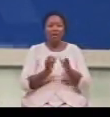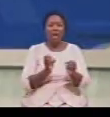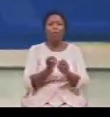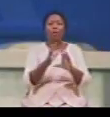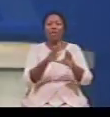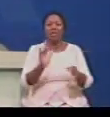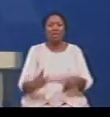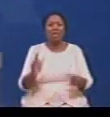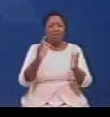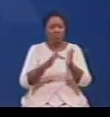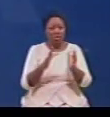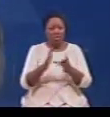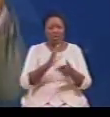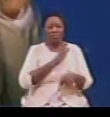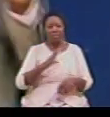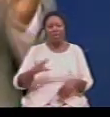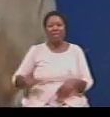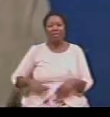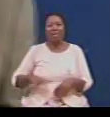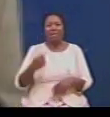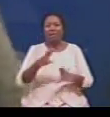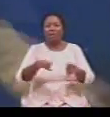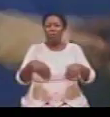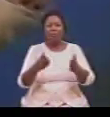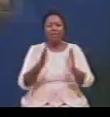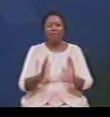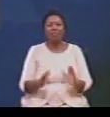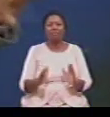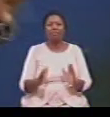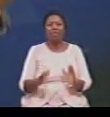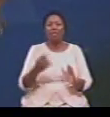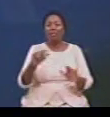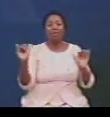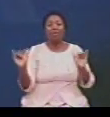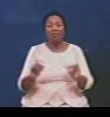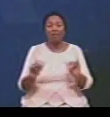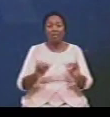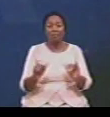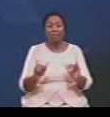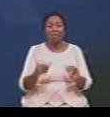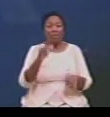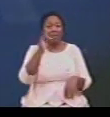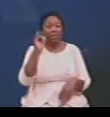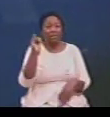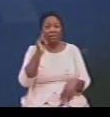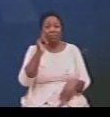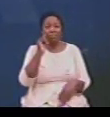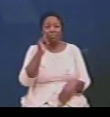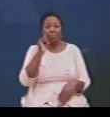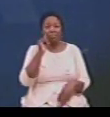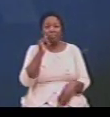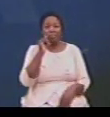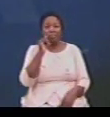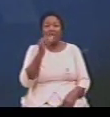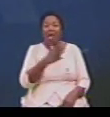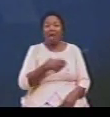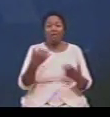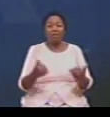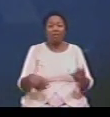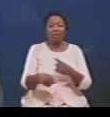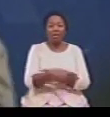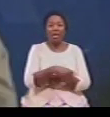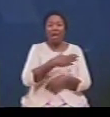abundantly. Jesus Christ, the provider, the same yesterday and